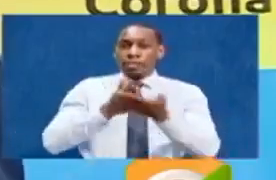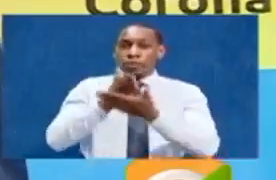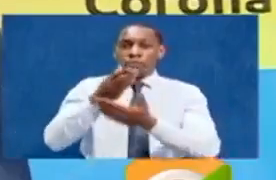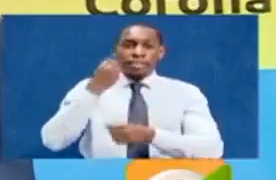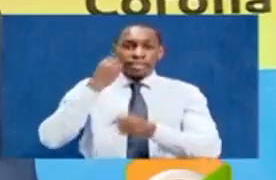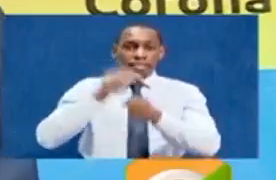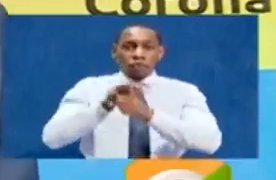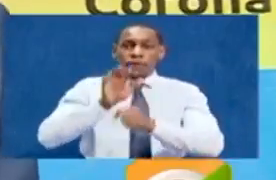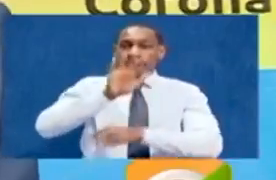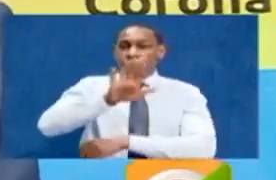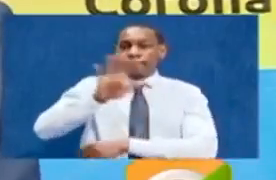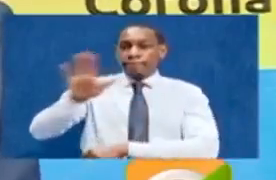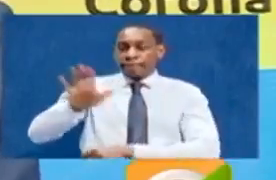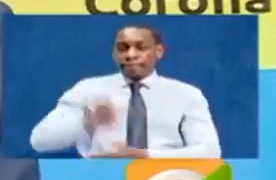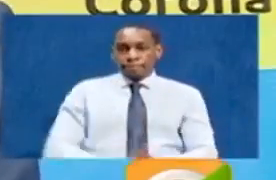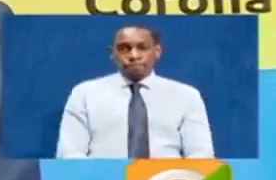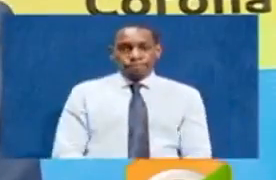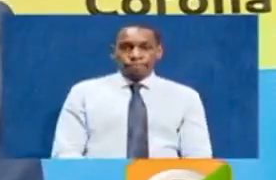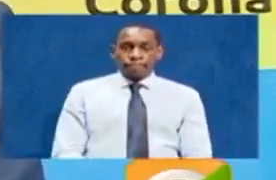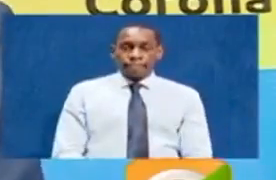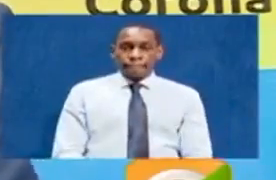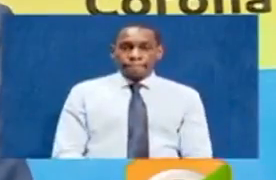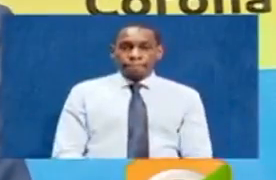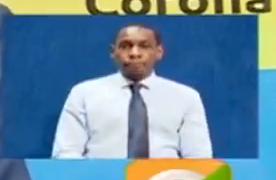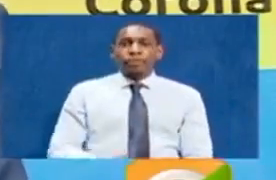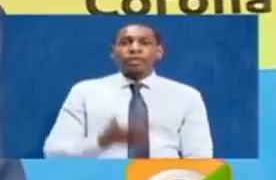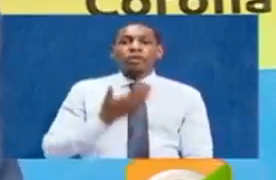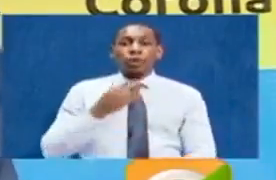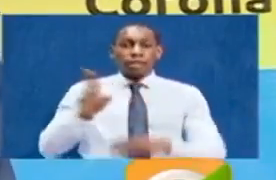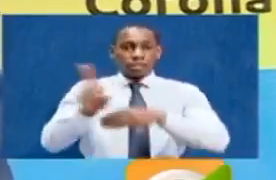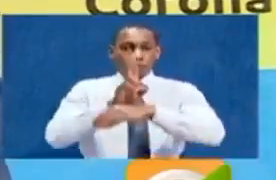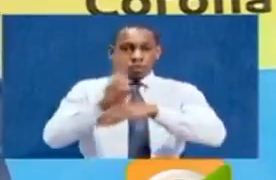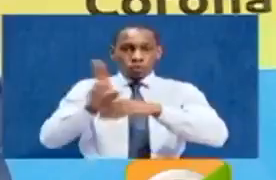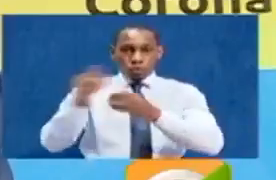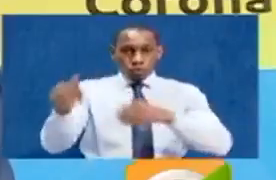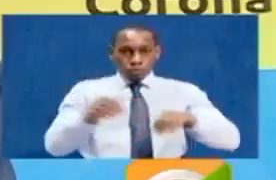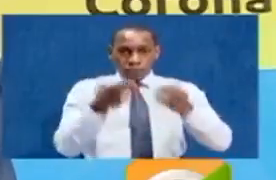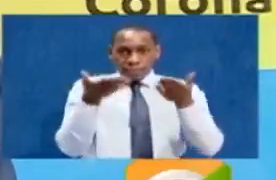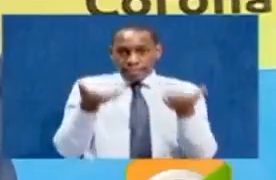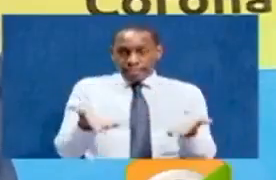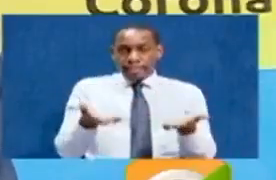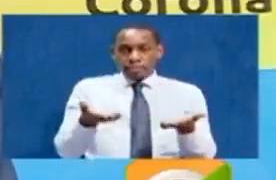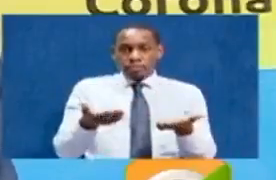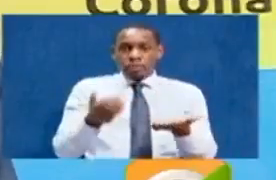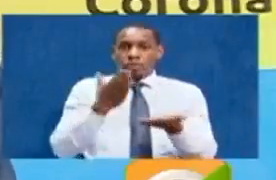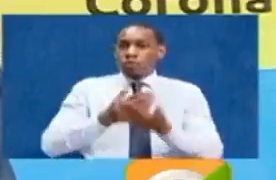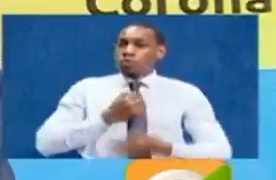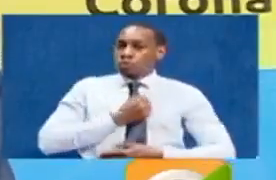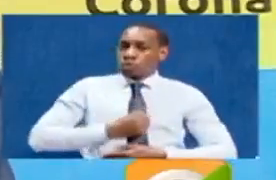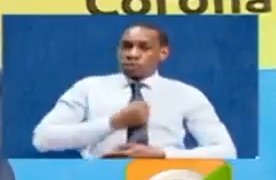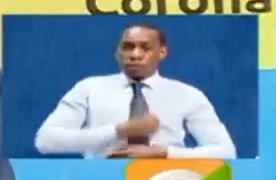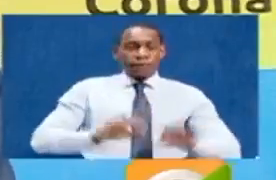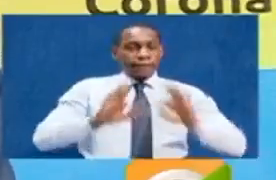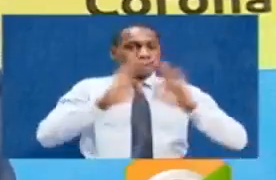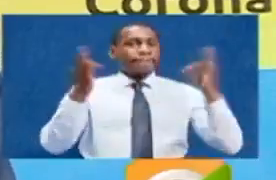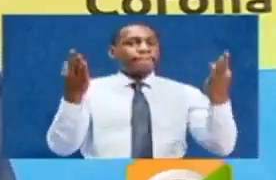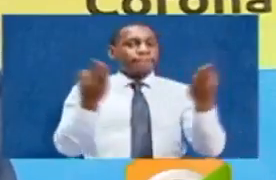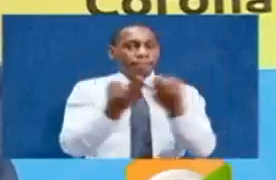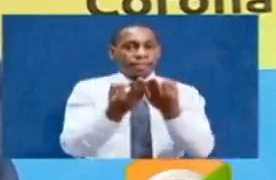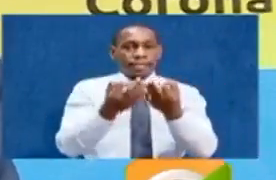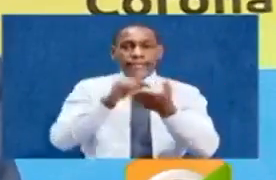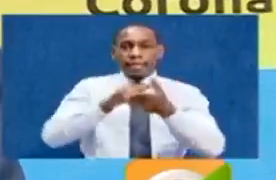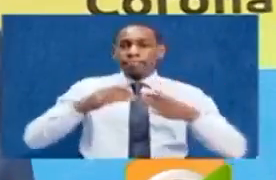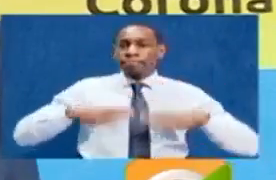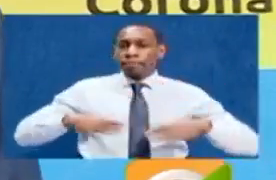to 55. And I would like to take this opportunity to condole with the families